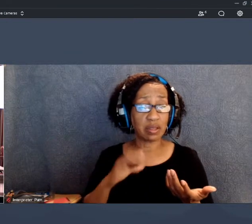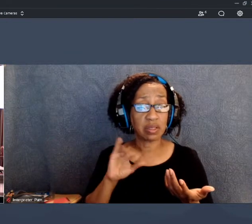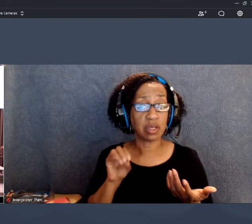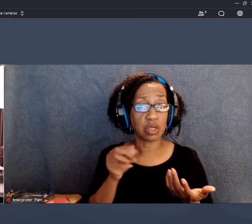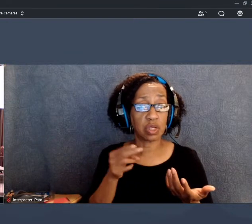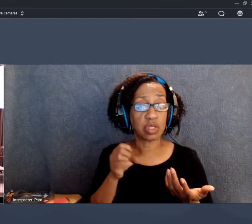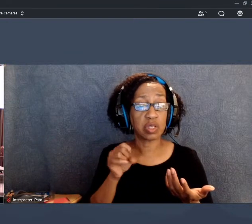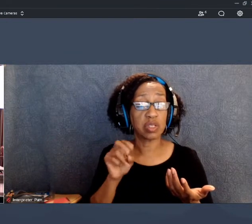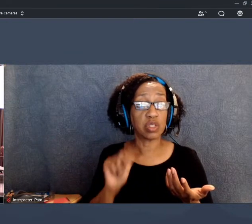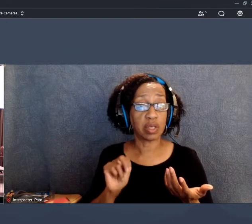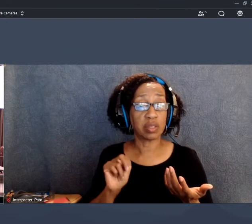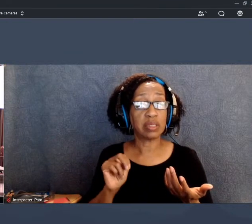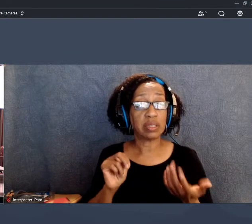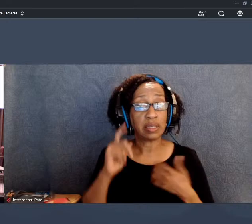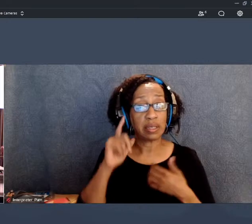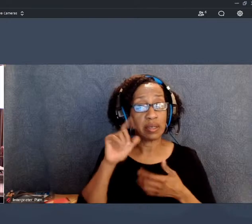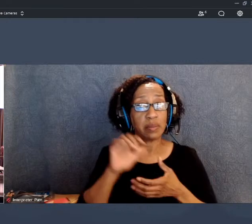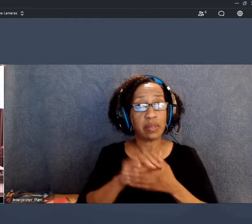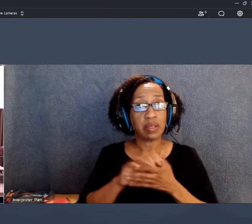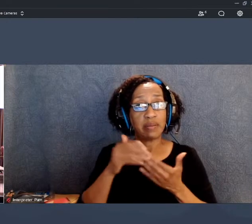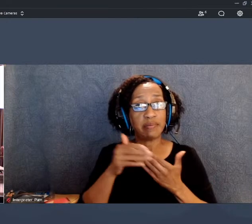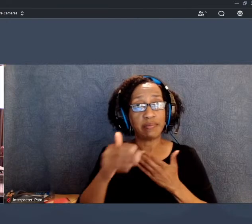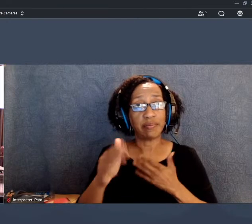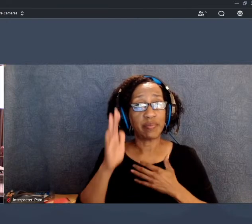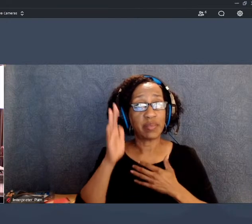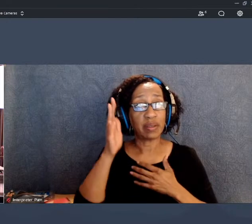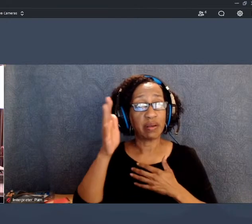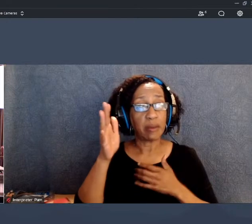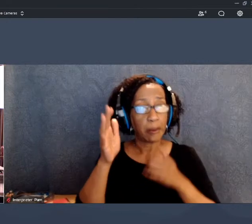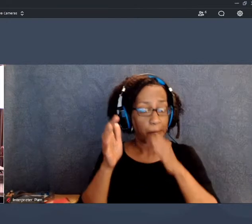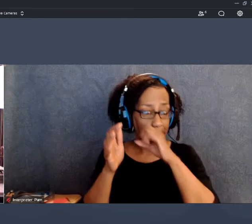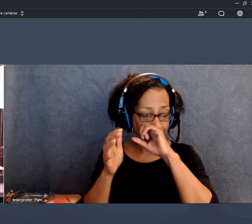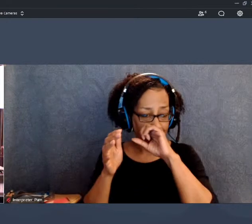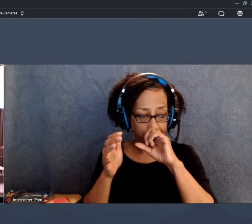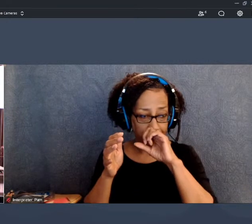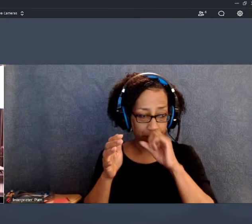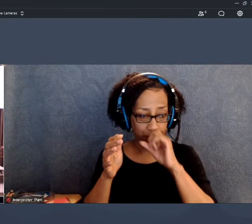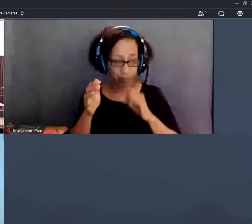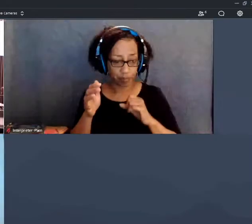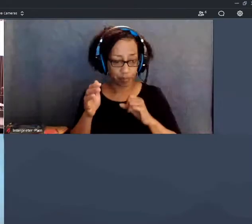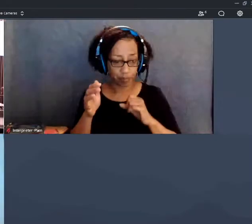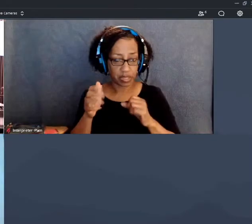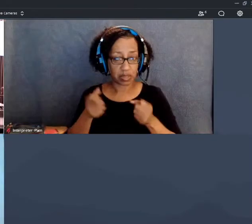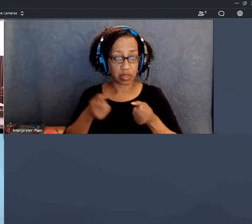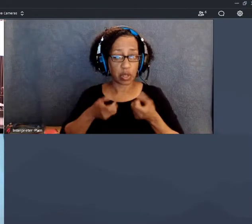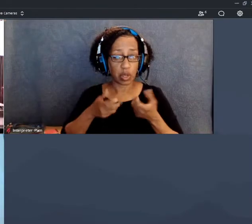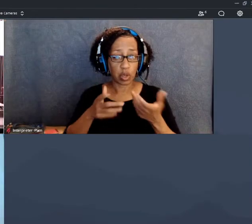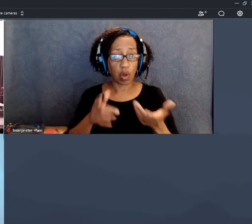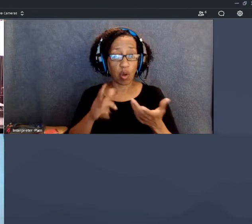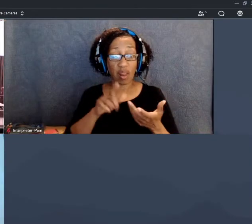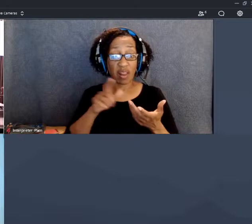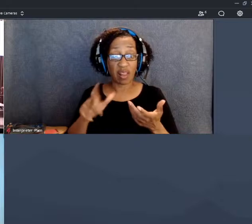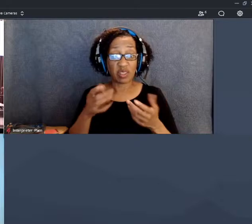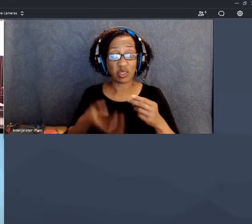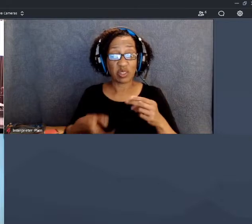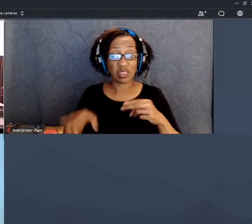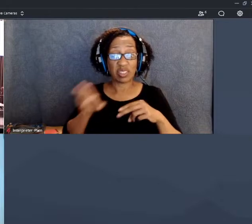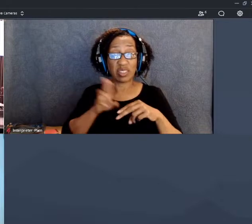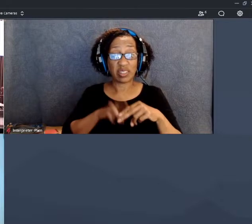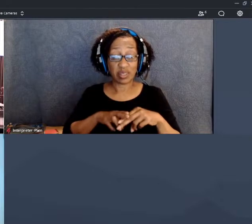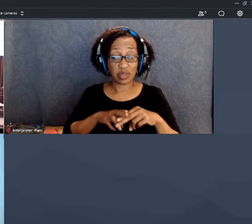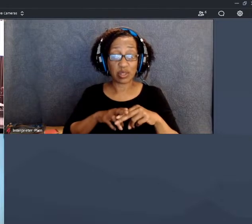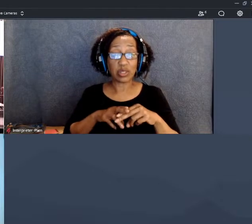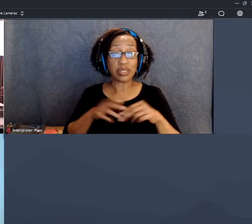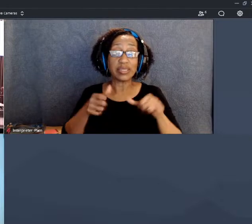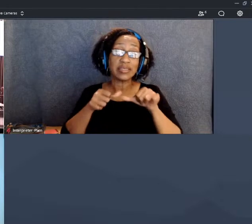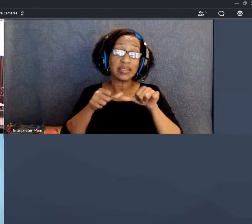Johnson believes that in the future, the effect of this is going to cause landlords to increase security deposits,